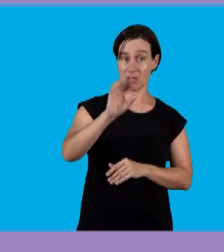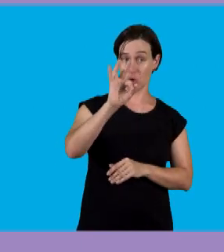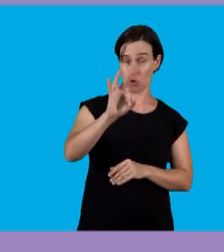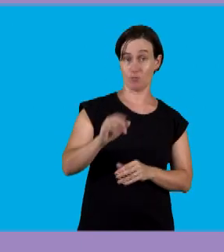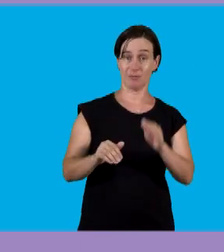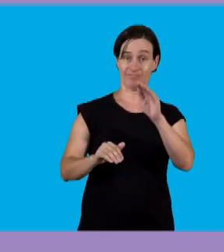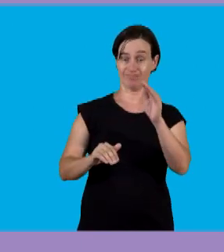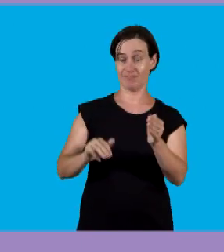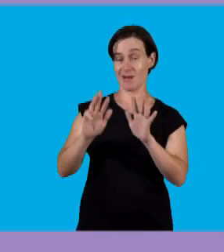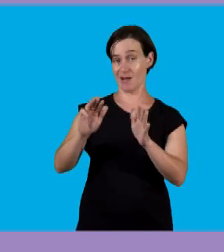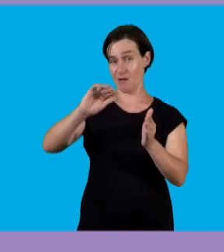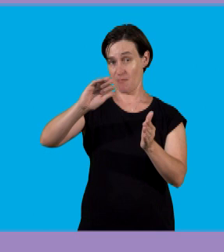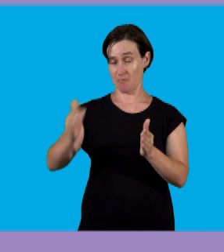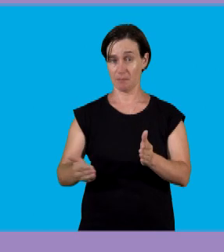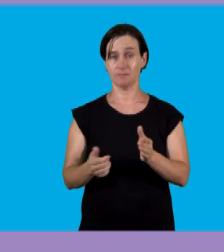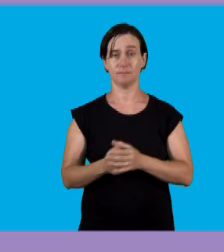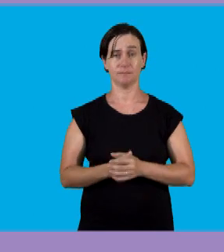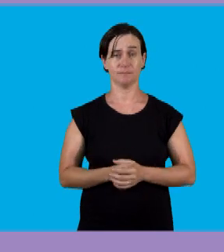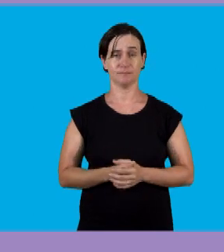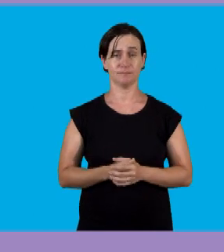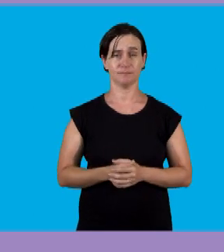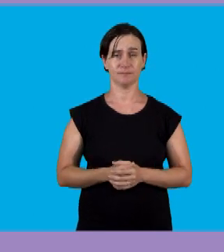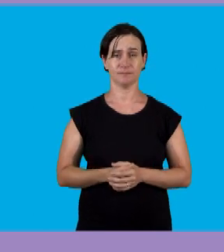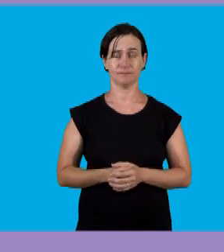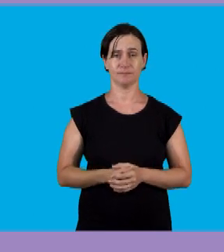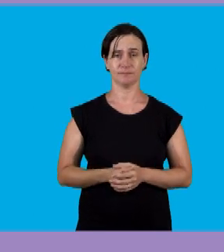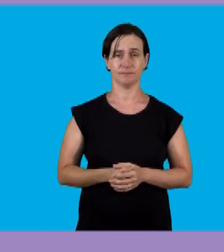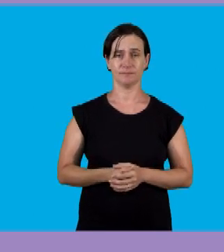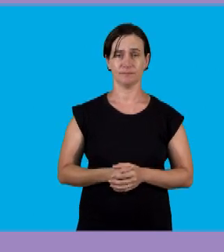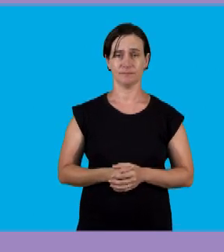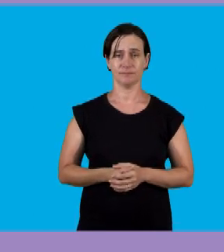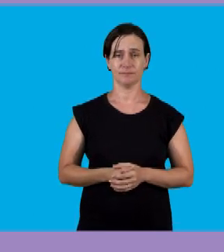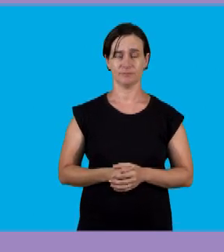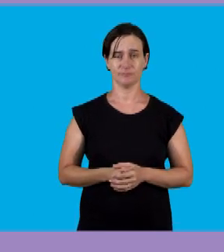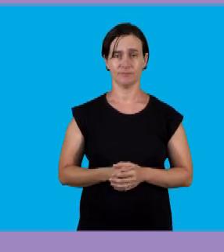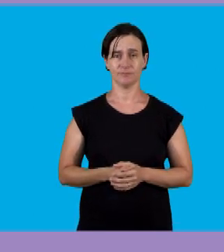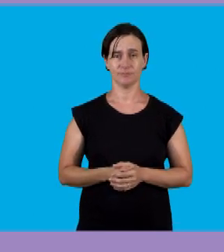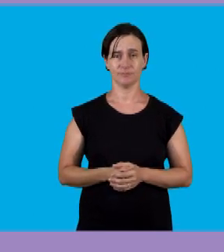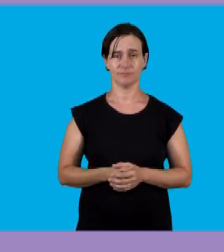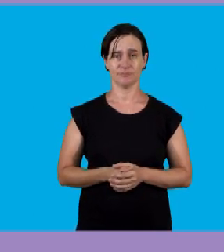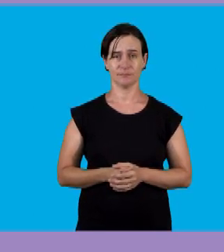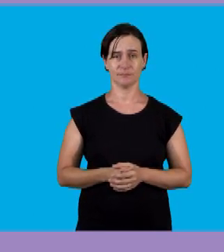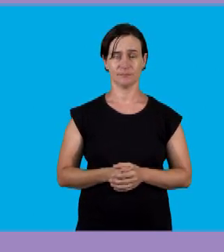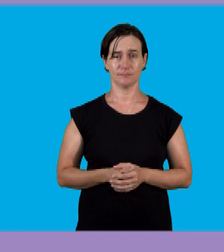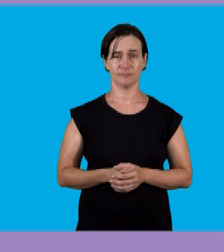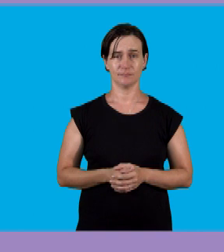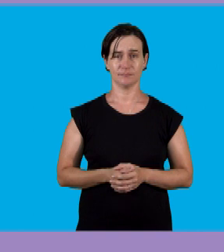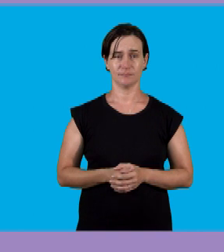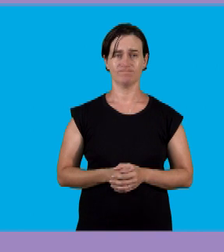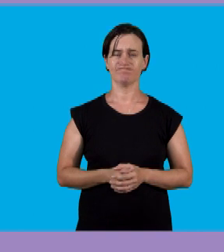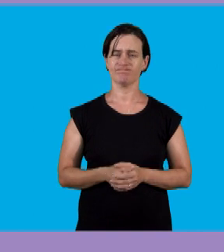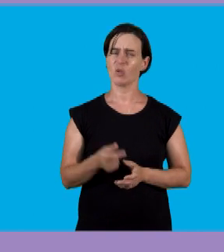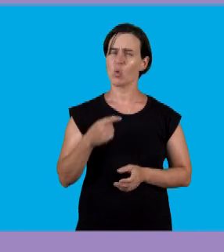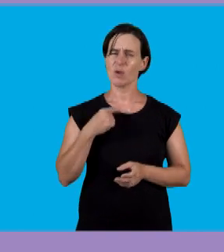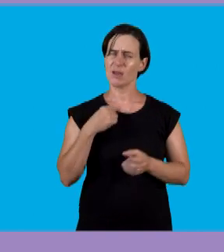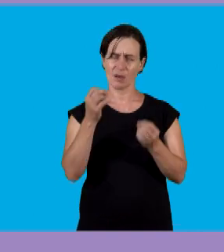This one says there a negative 7p cubed multiplied by our 9. So how are